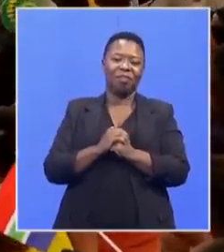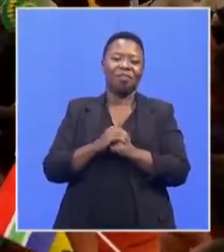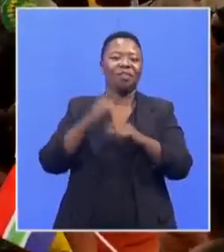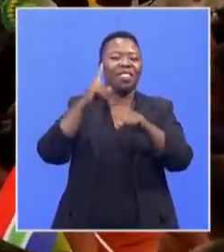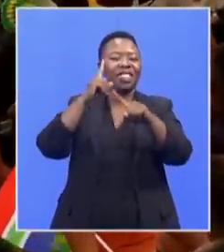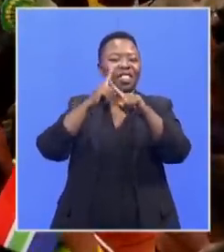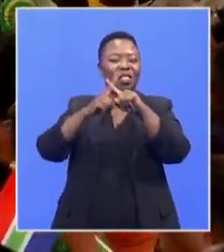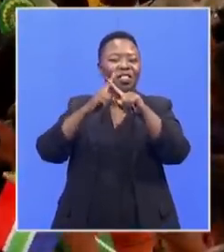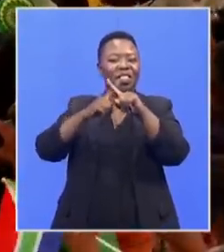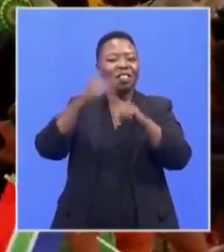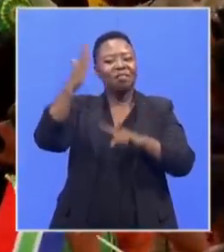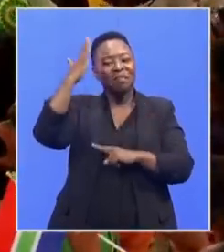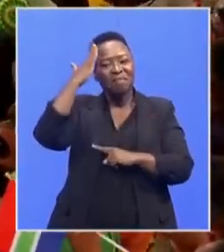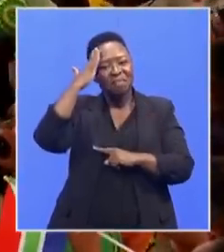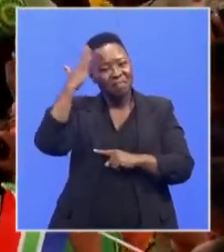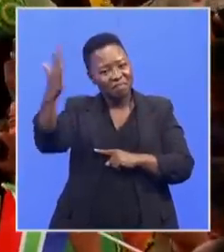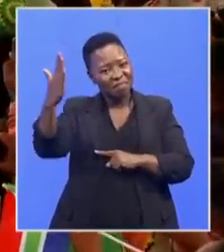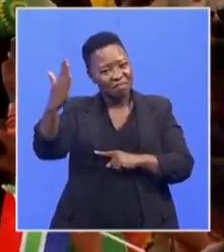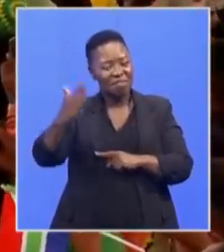Molweni.